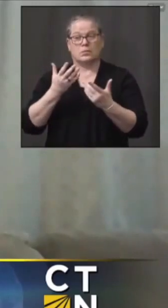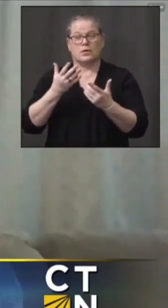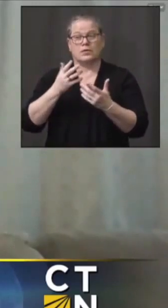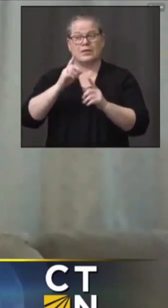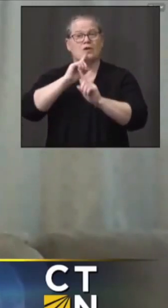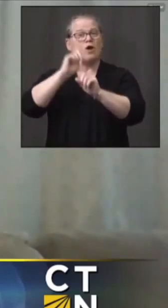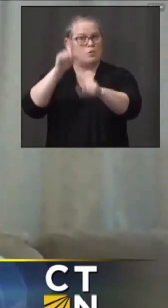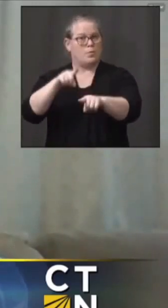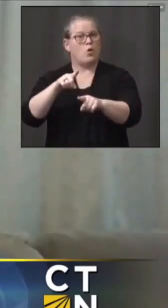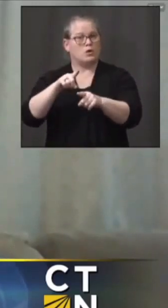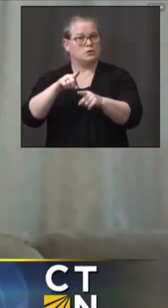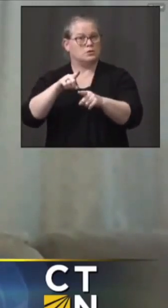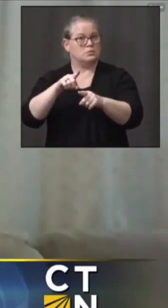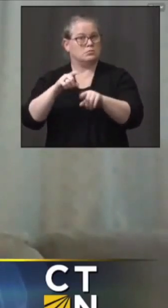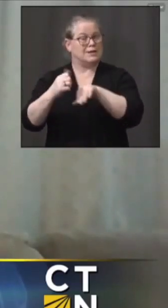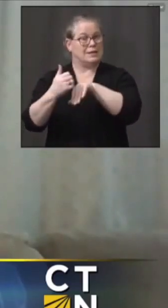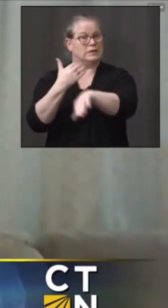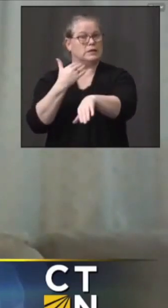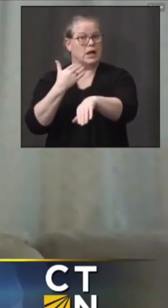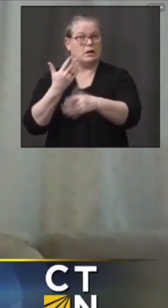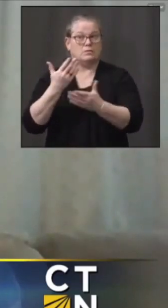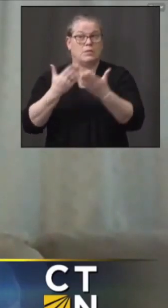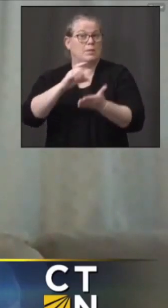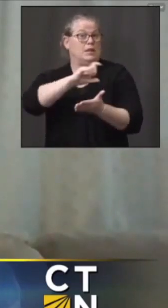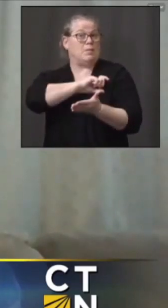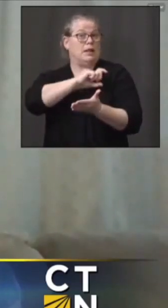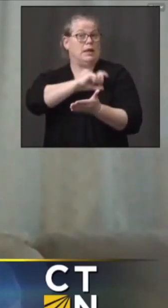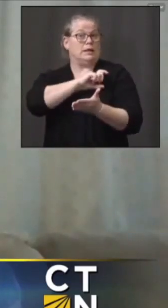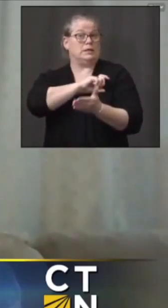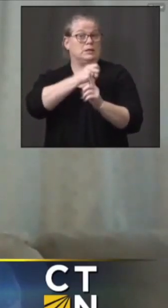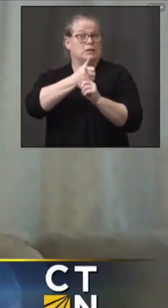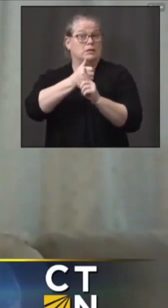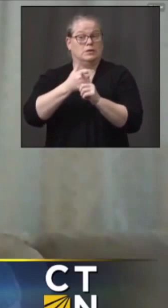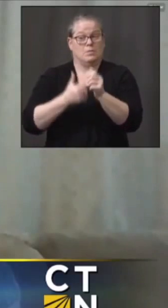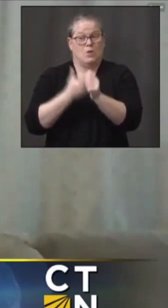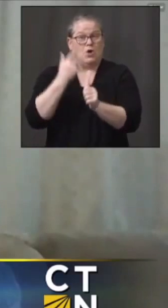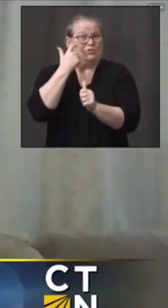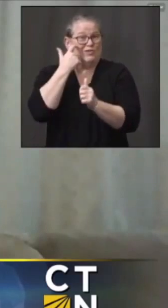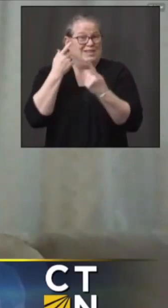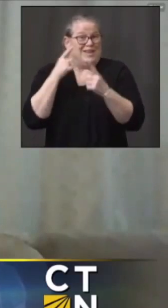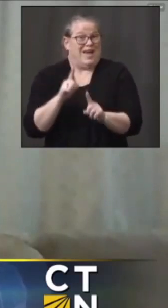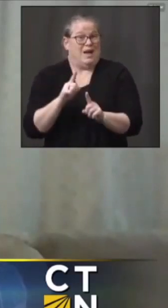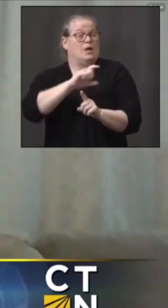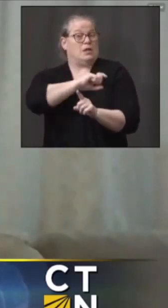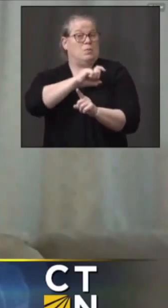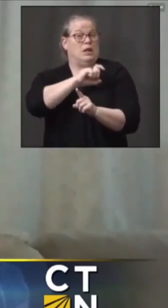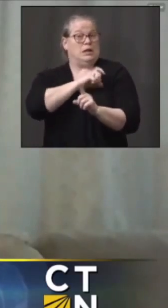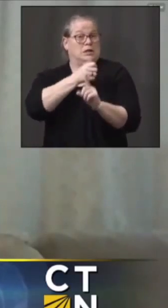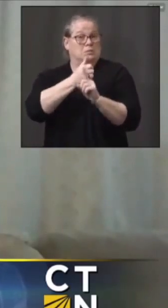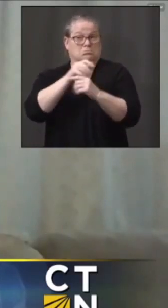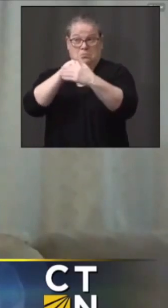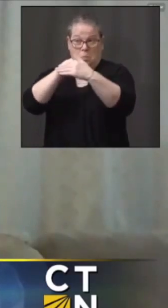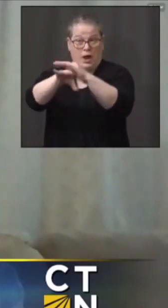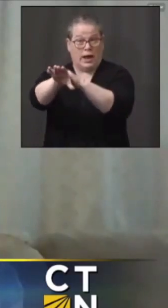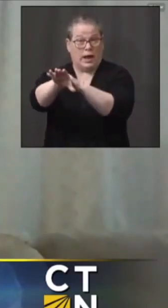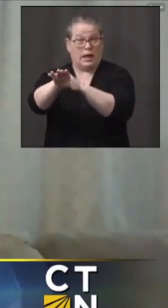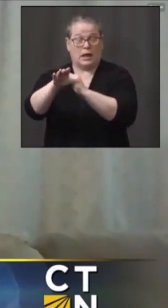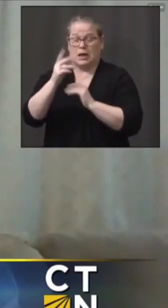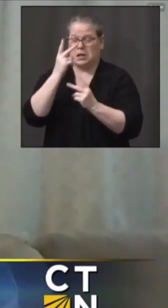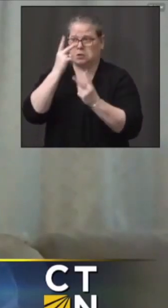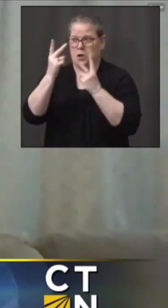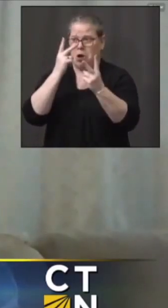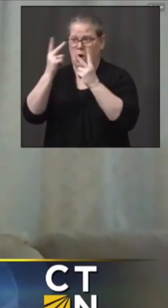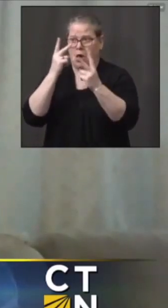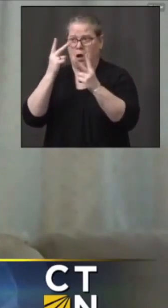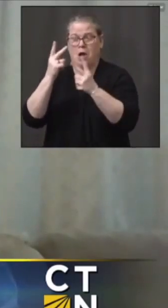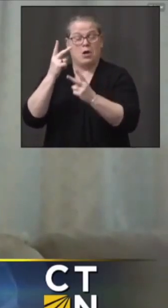report. So they have, their police officer, for example, in this most recent case, who sort of has gone in really documents